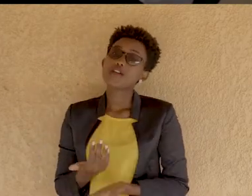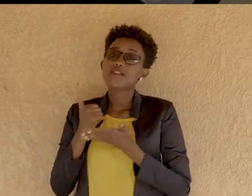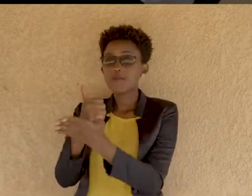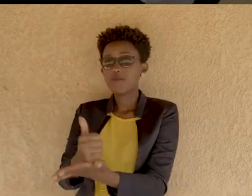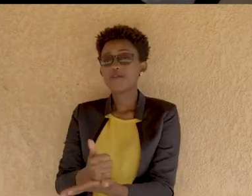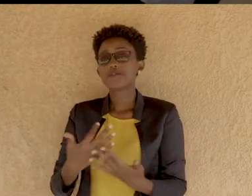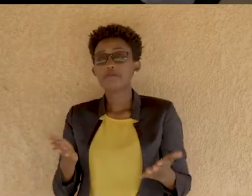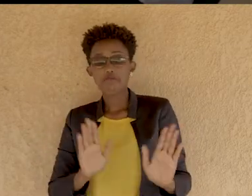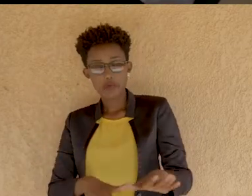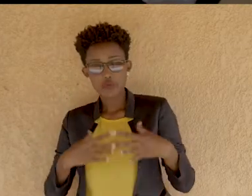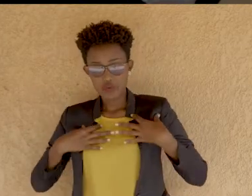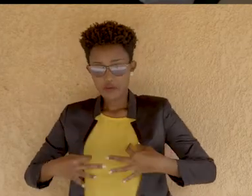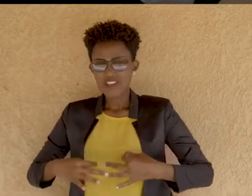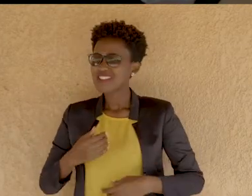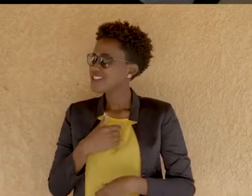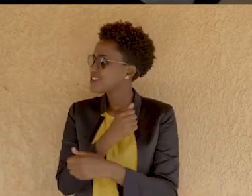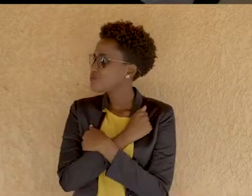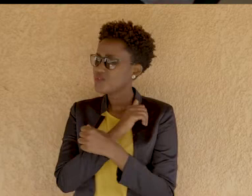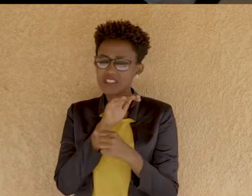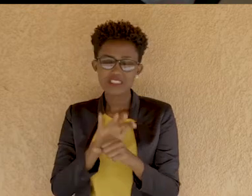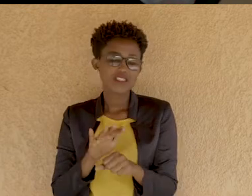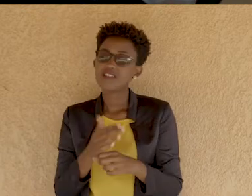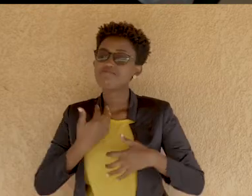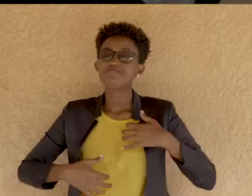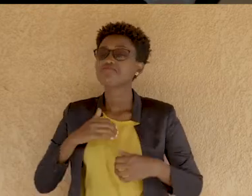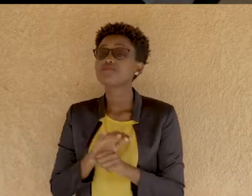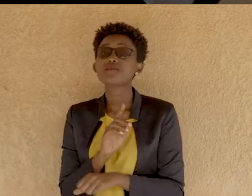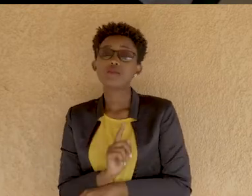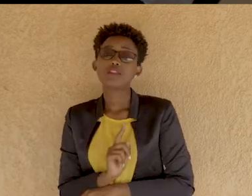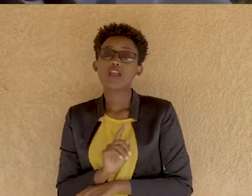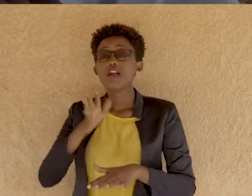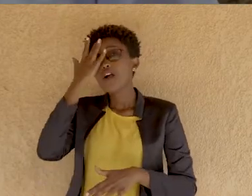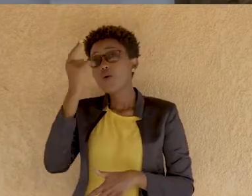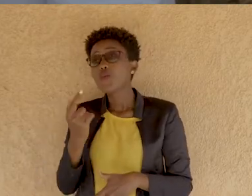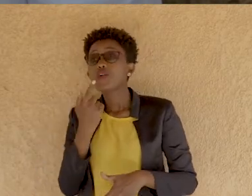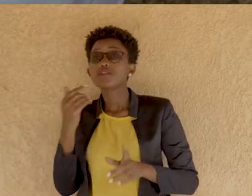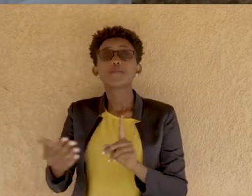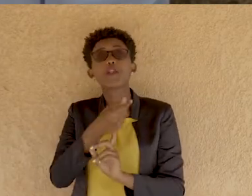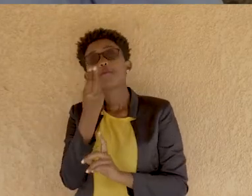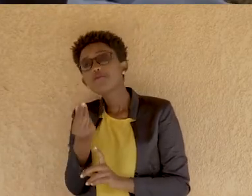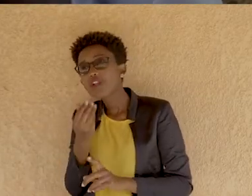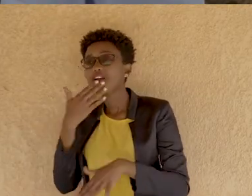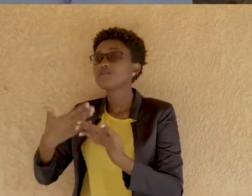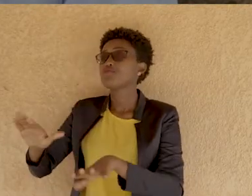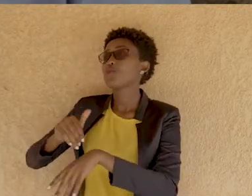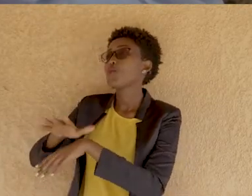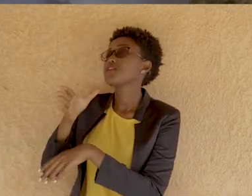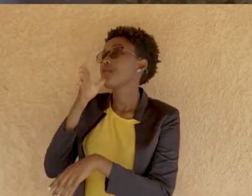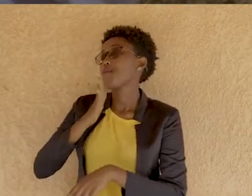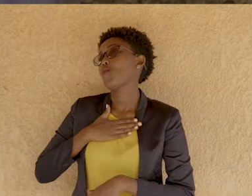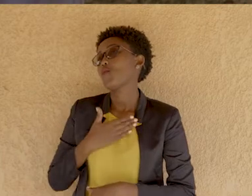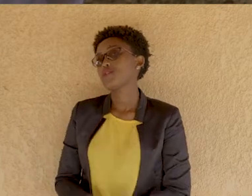bakadoda imyenda ngewe ndabikunda ndabishaka. Noneho kubera ko nzajya mbona amafaranga hanyuma nshyire